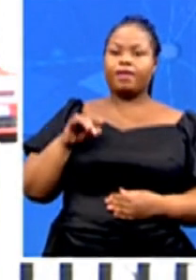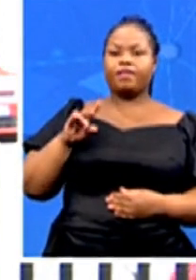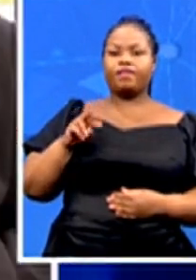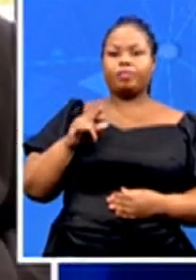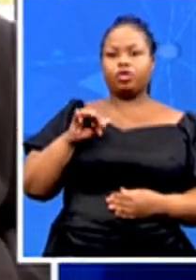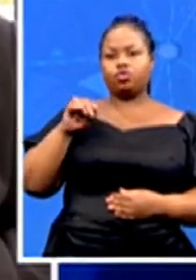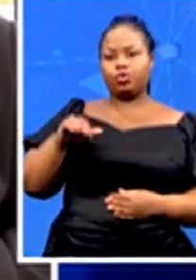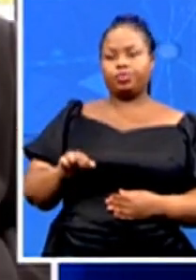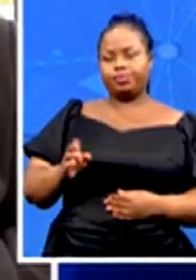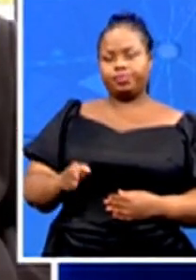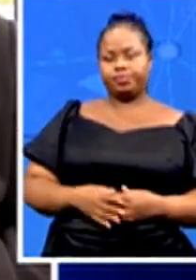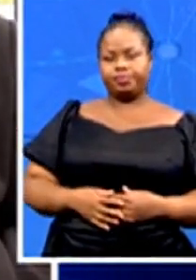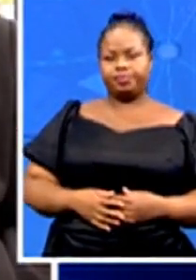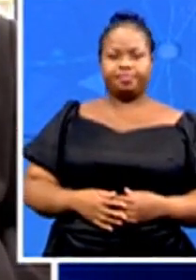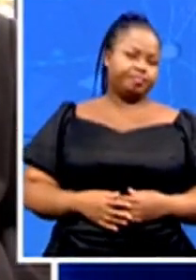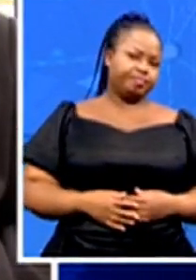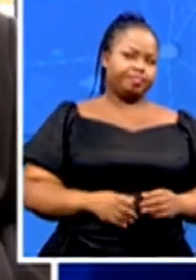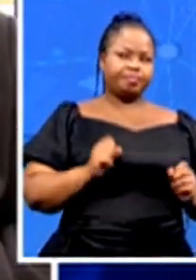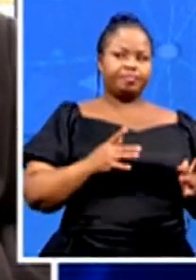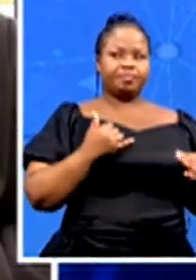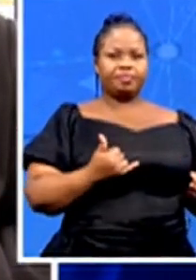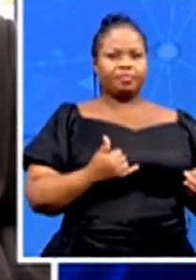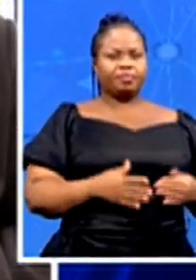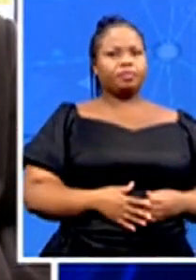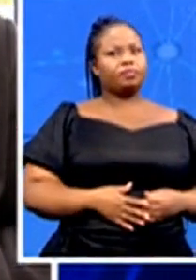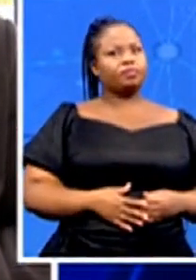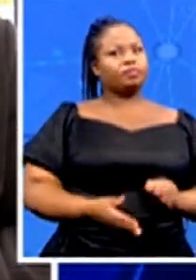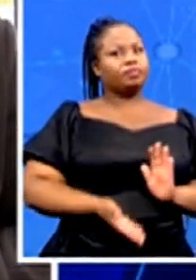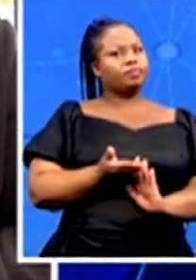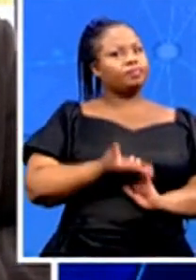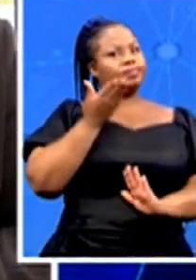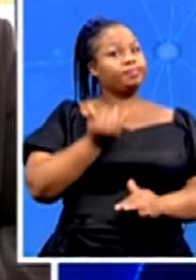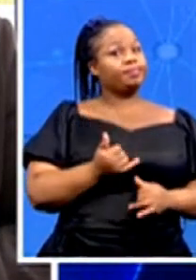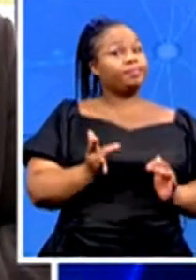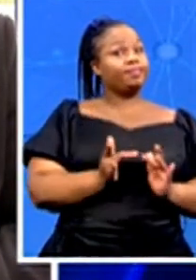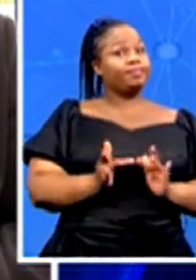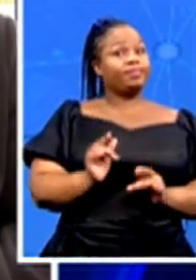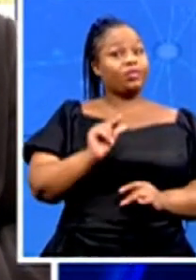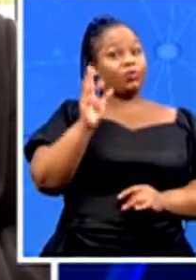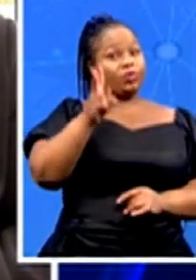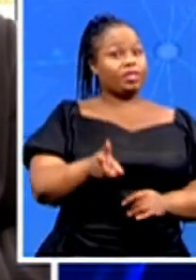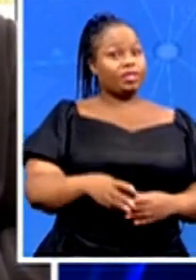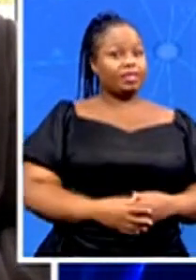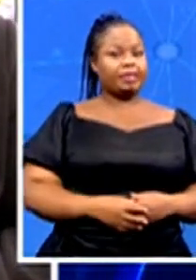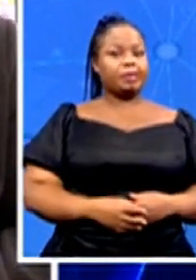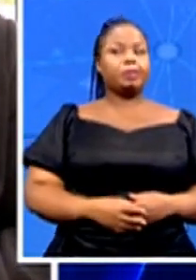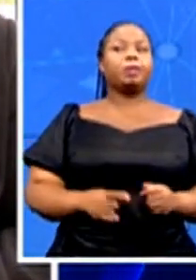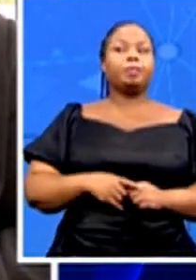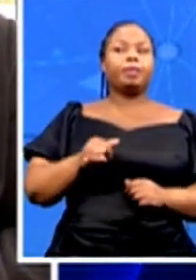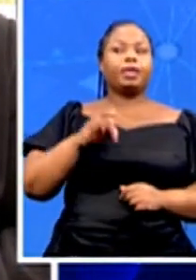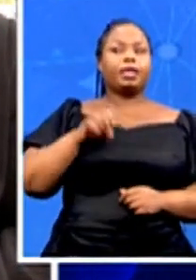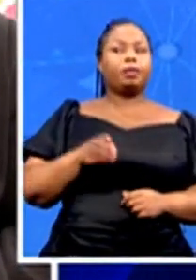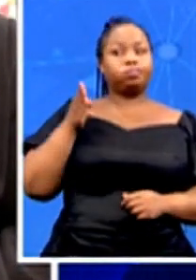I'm going to let you go. Thank you so much for that update. We'll touch base with you as soon as the court proceedings start. Ayanda Mhlongo there outside the Pietermaritzburg High Court,